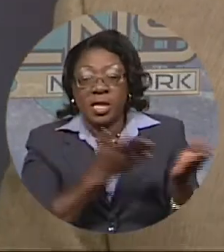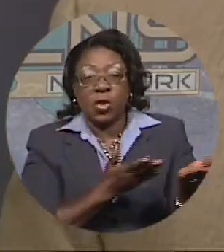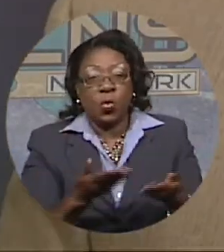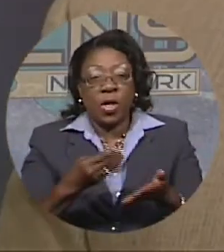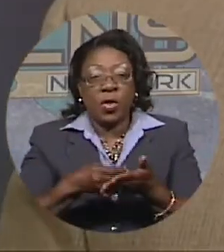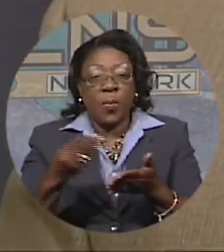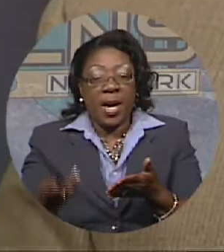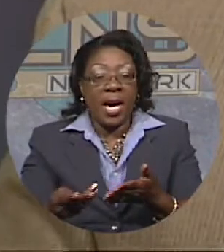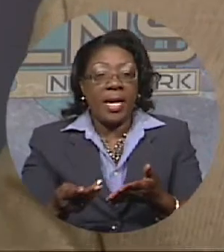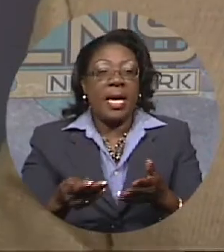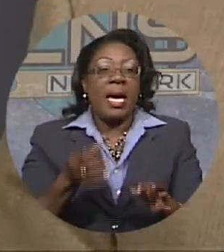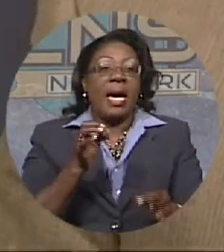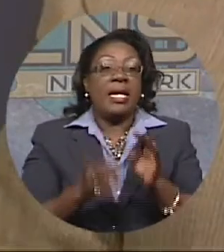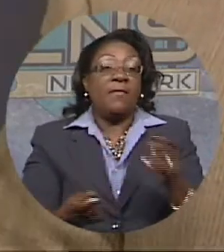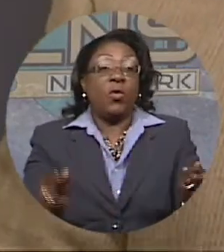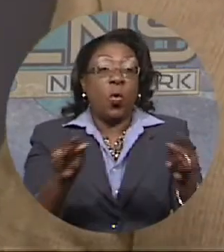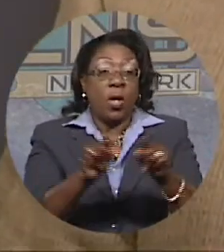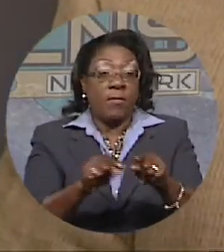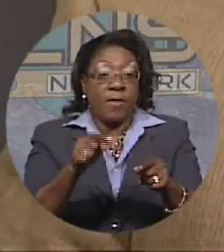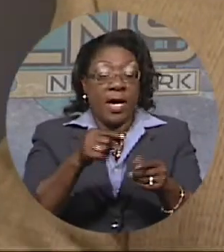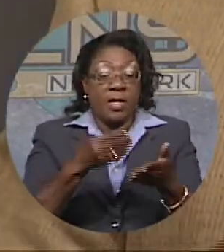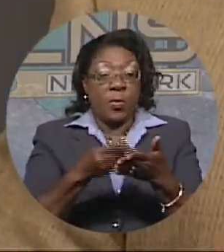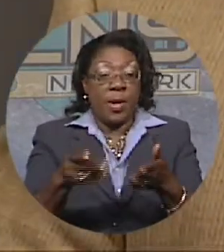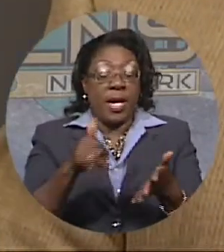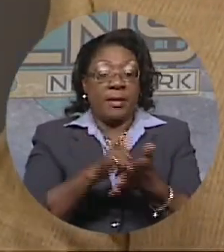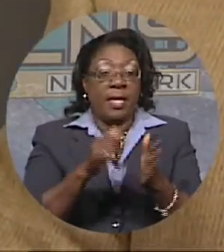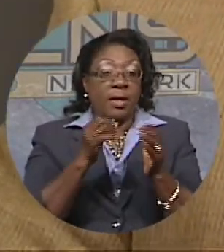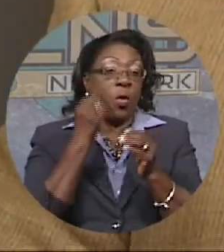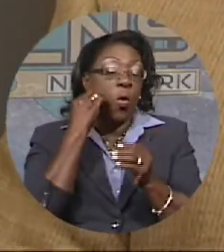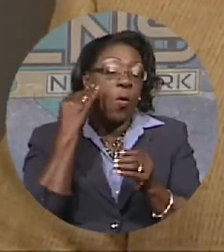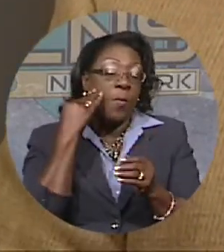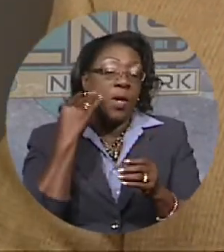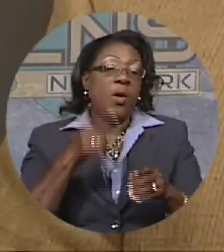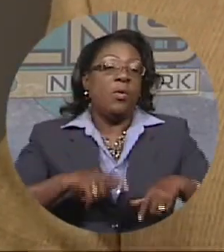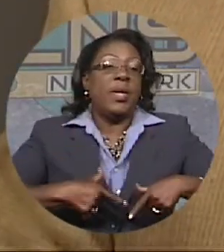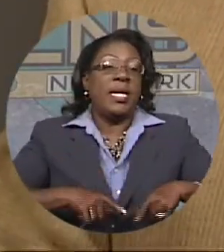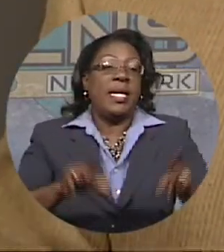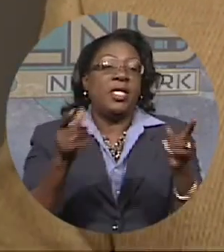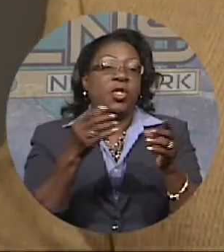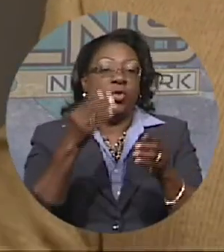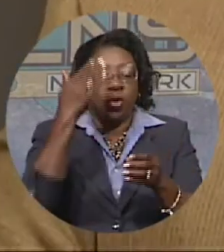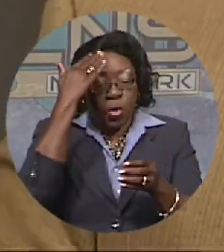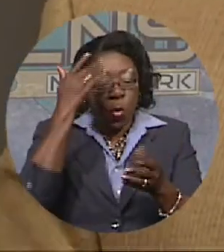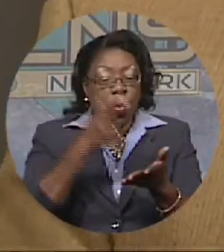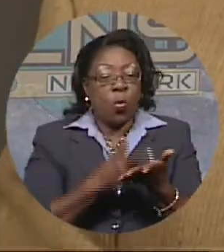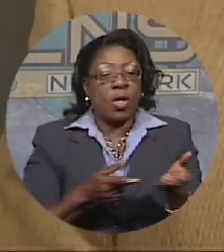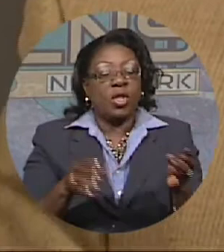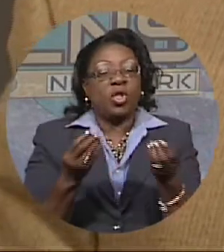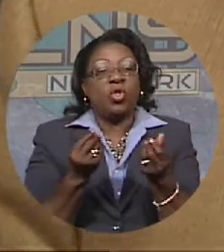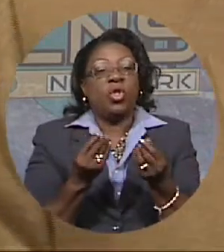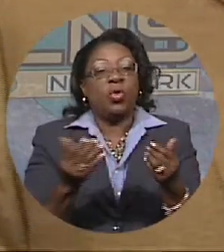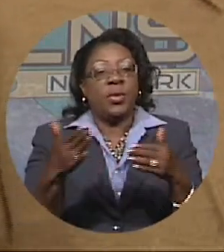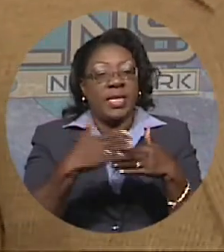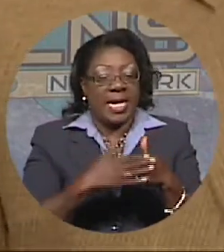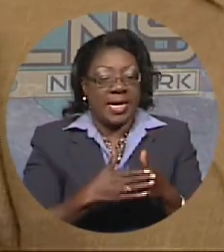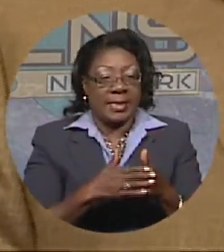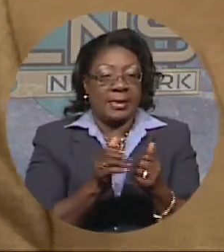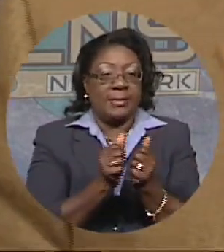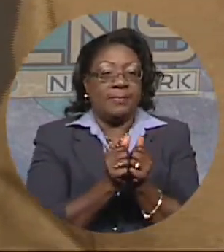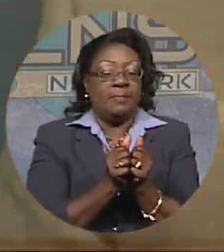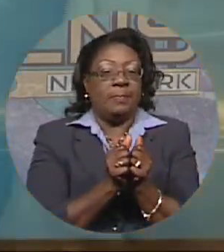see if you qualify for that, or you can just come in and we could let you know how much, what size house you can qualify for, and then you can go and start the process of